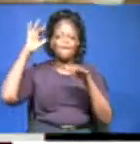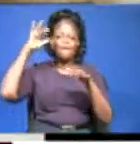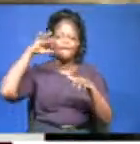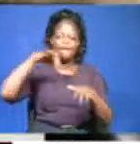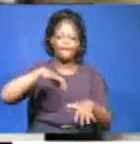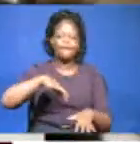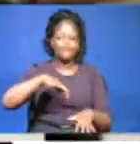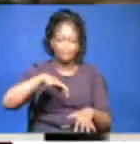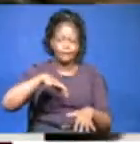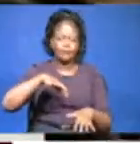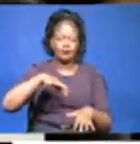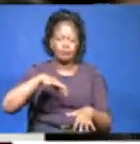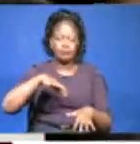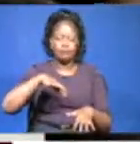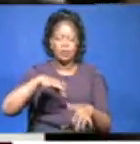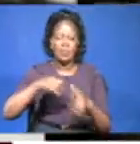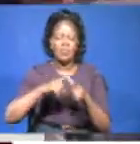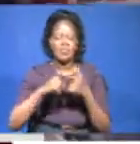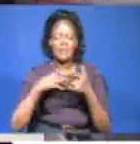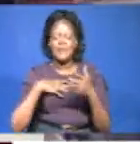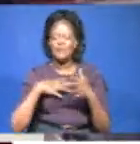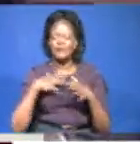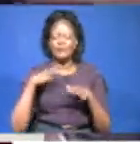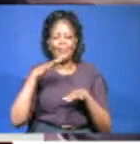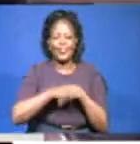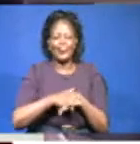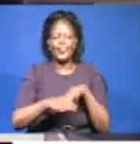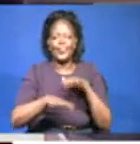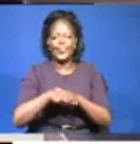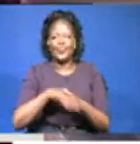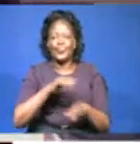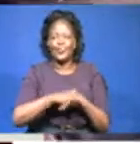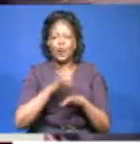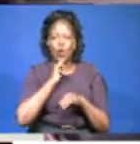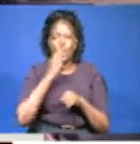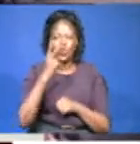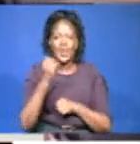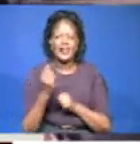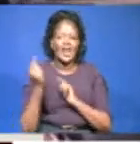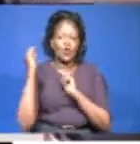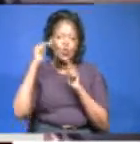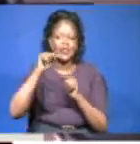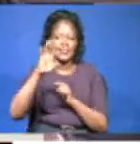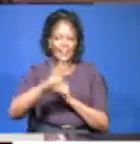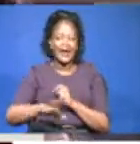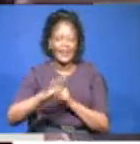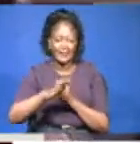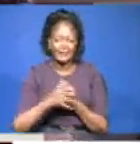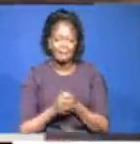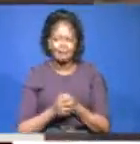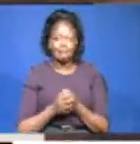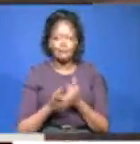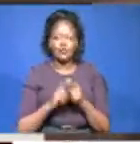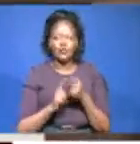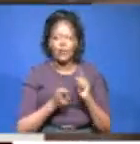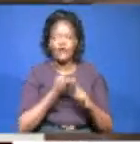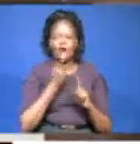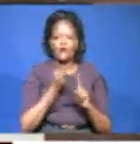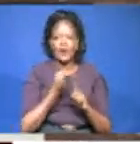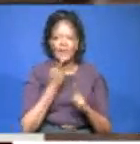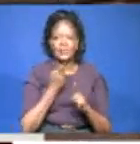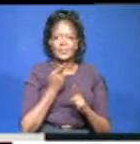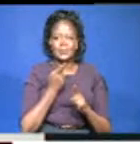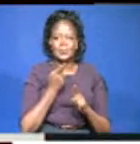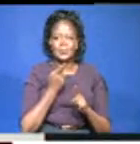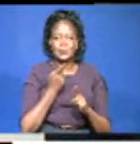of Seoul. The victims, mostly in their 20s, had thronged the area for Halloween. It was the first outdoor no-mask